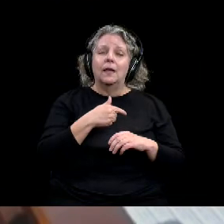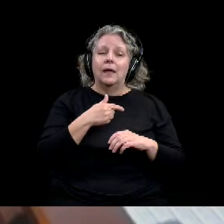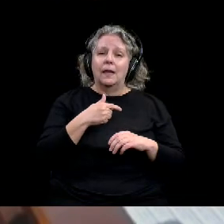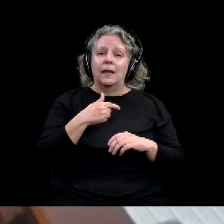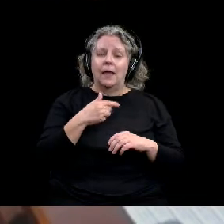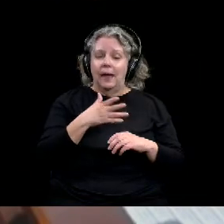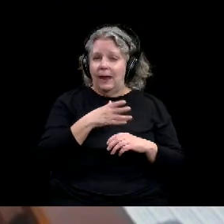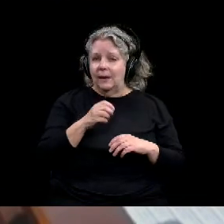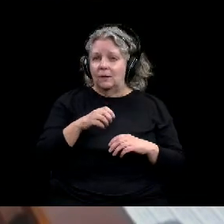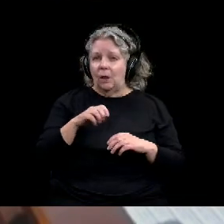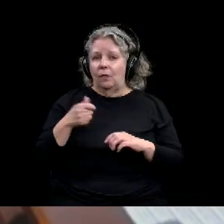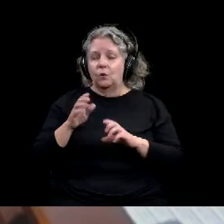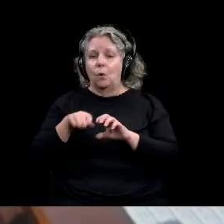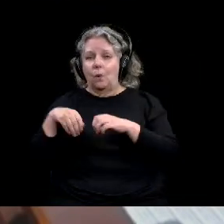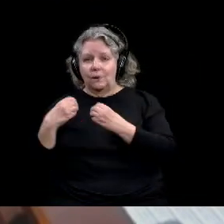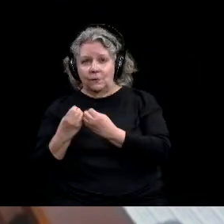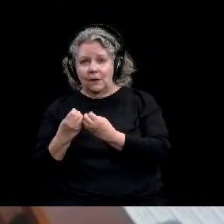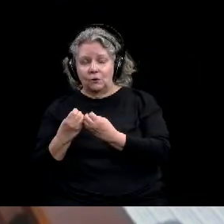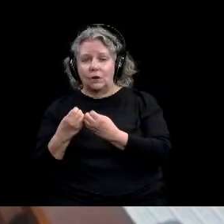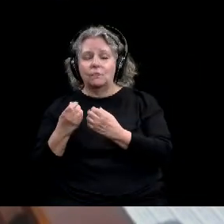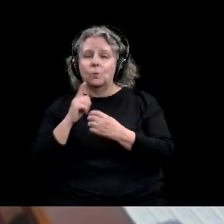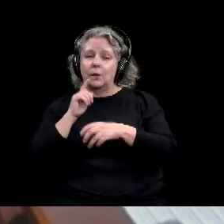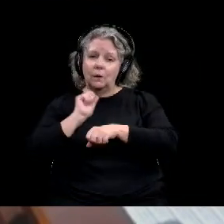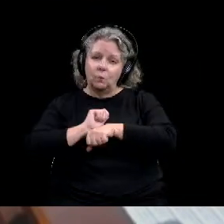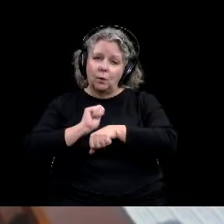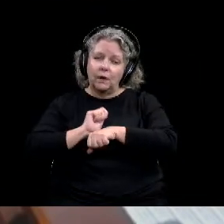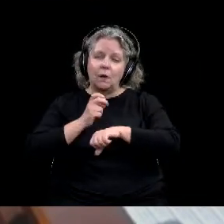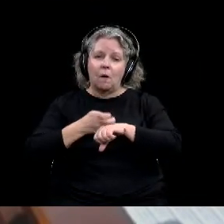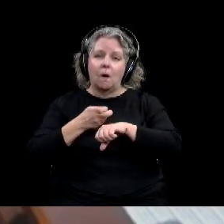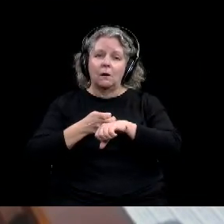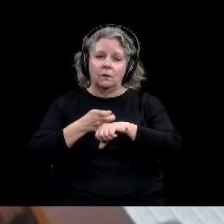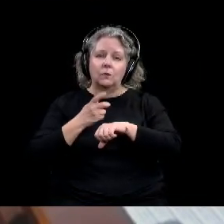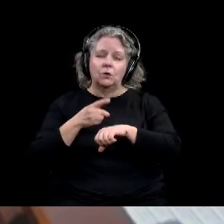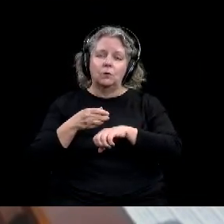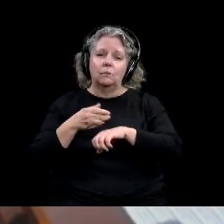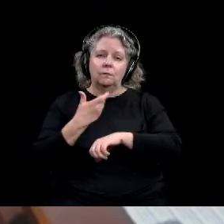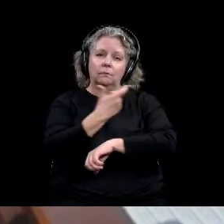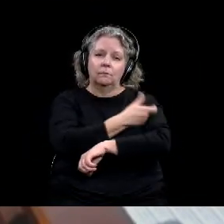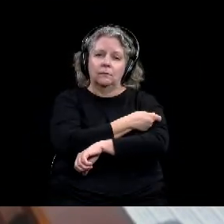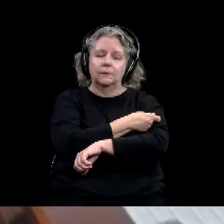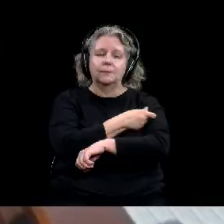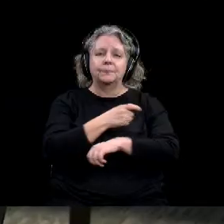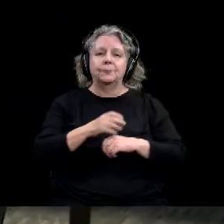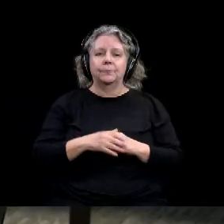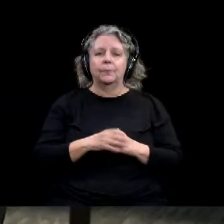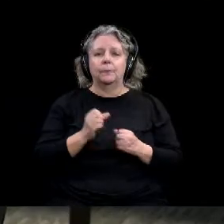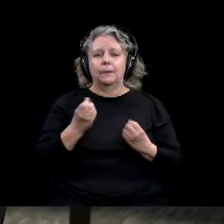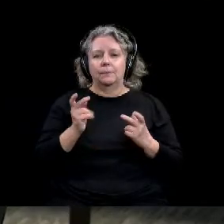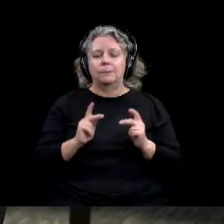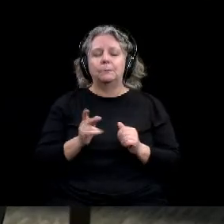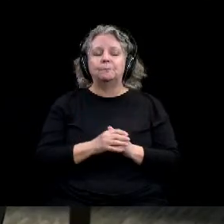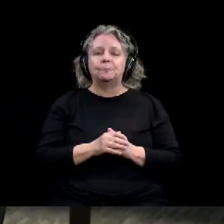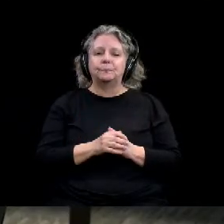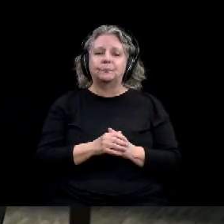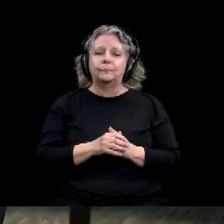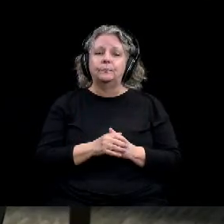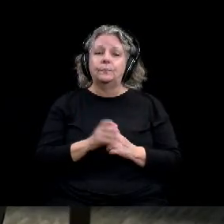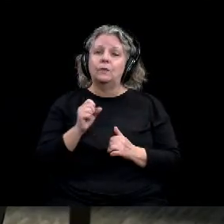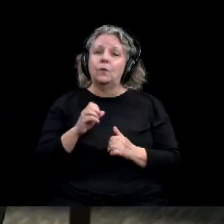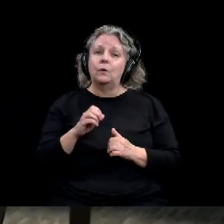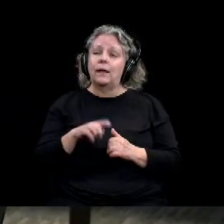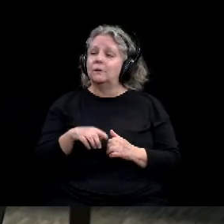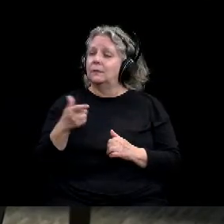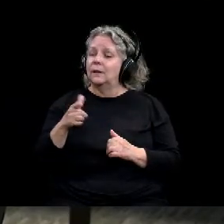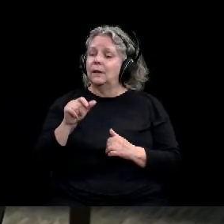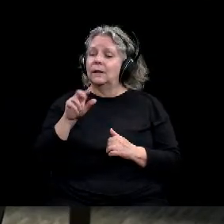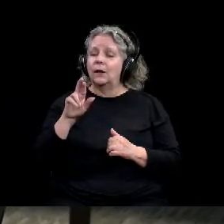working diligently on that. Larry, I'll turn it back over to you and look for questions. Thank you, Dr. Becker. All right, let's go to the media.